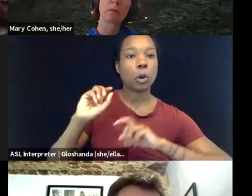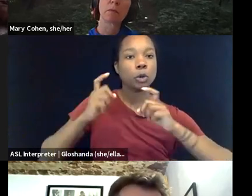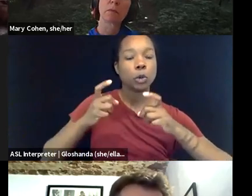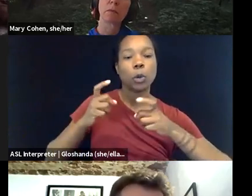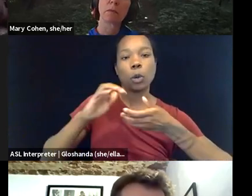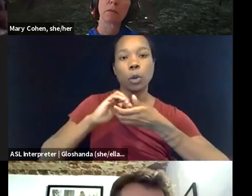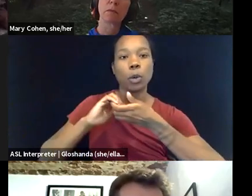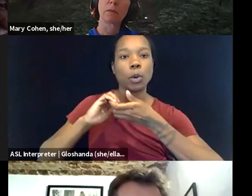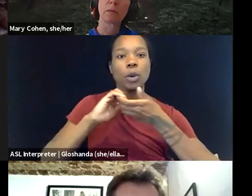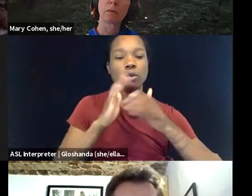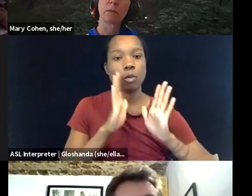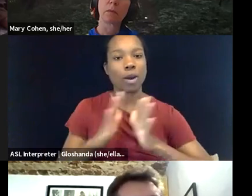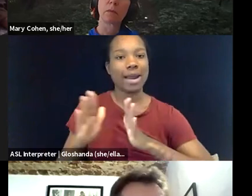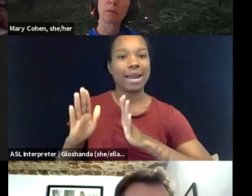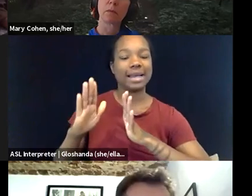and shake